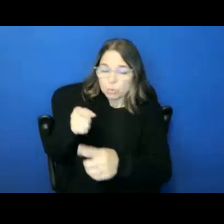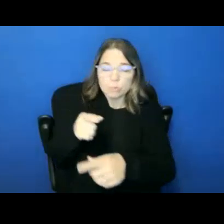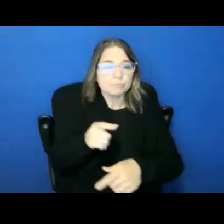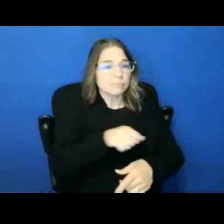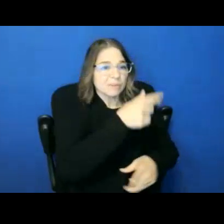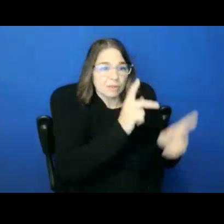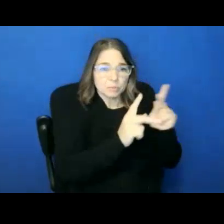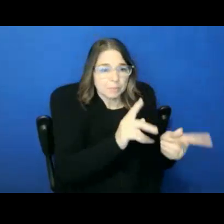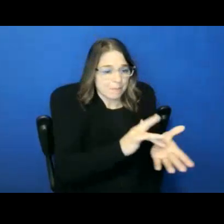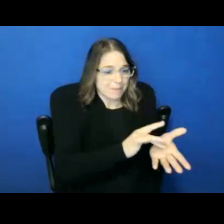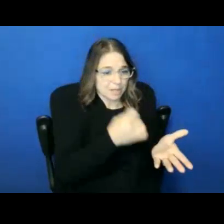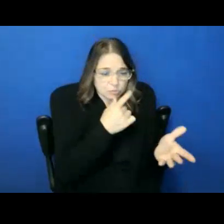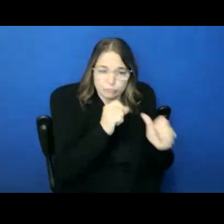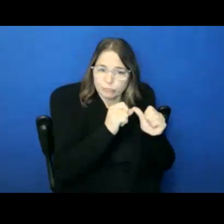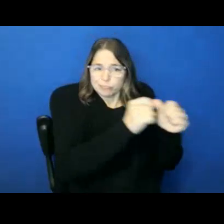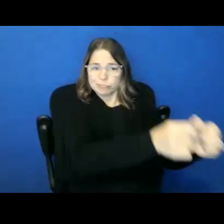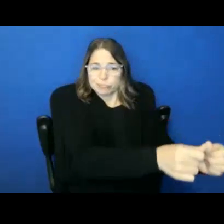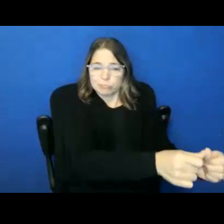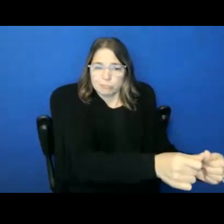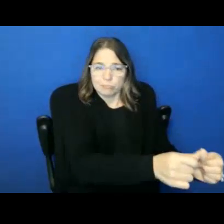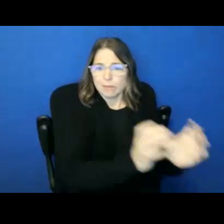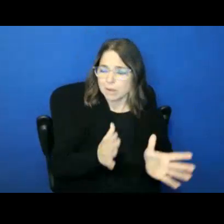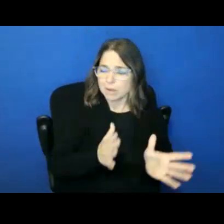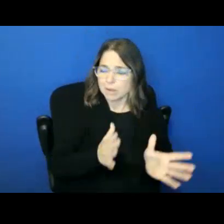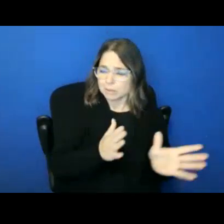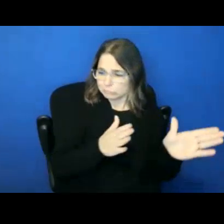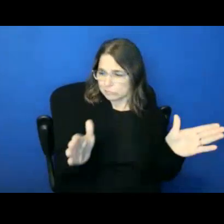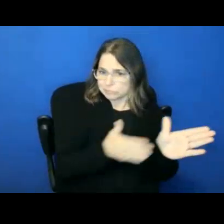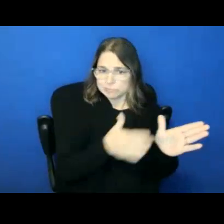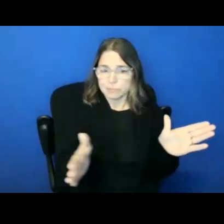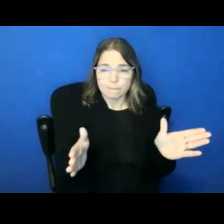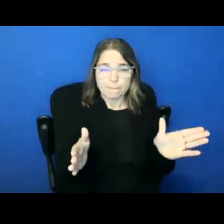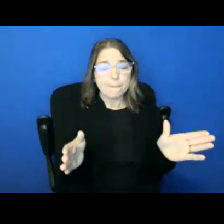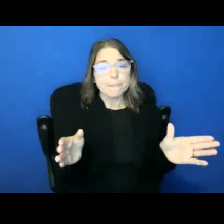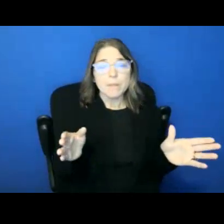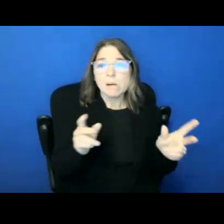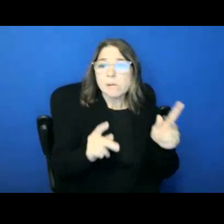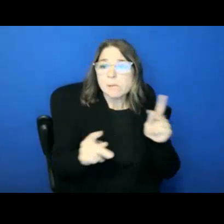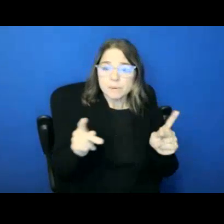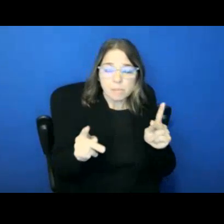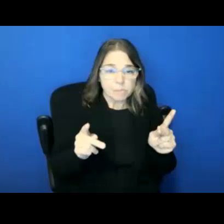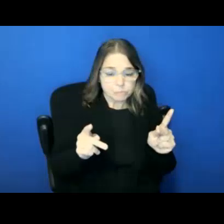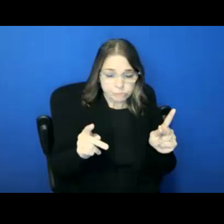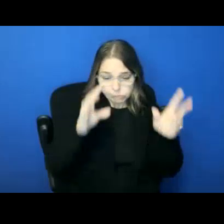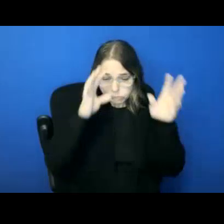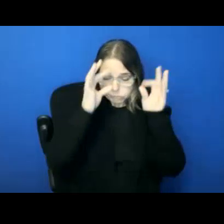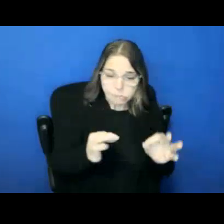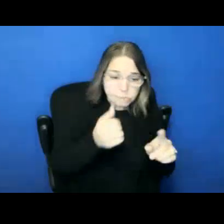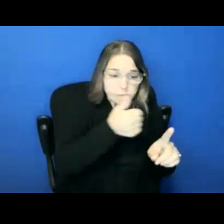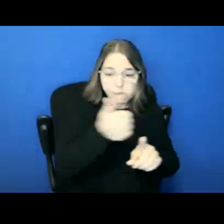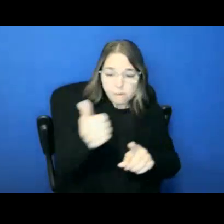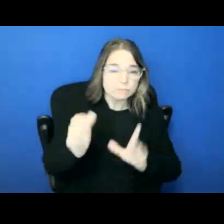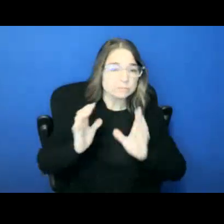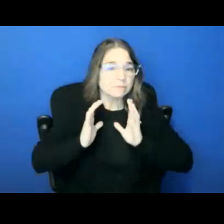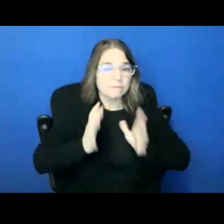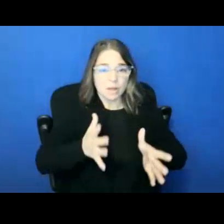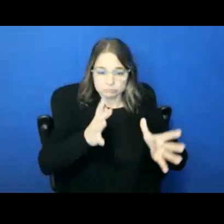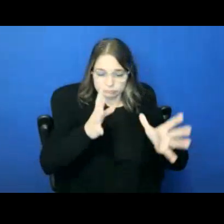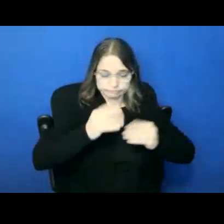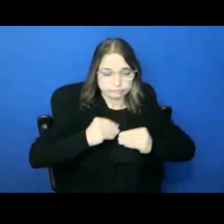want to be on it, and that's okay, right? So creating a space where people feel like no matter what path you choose,